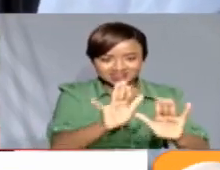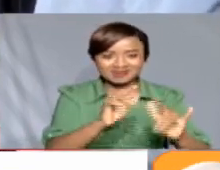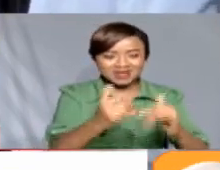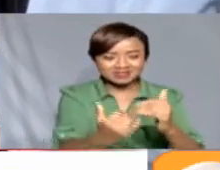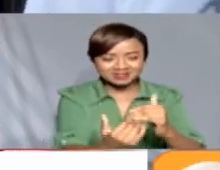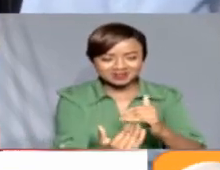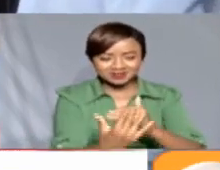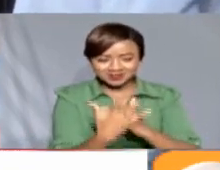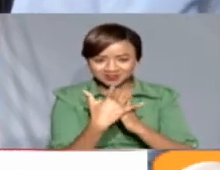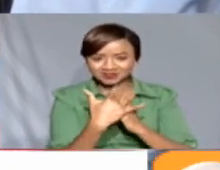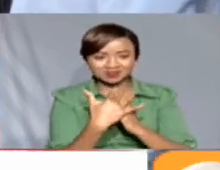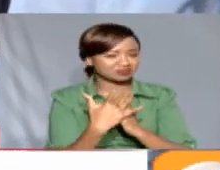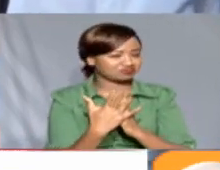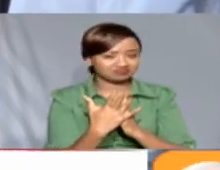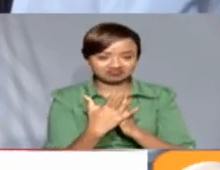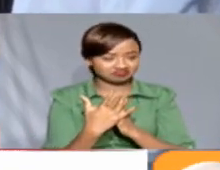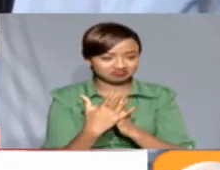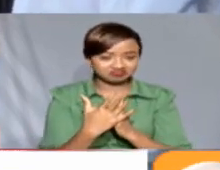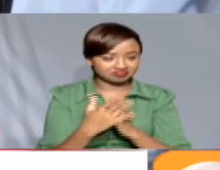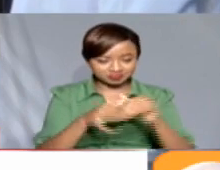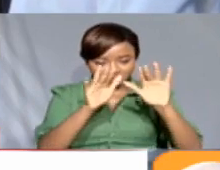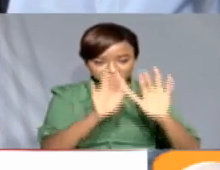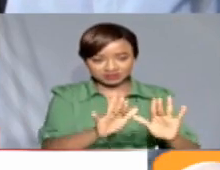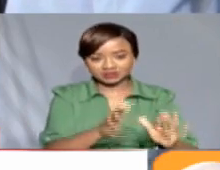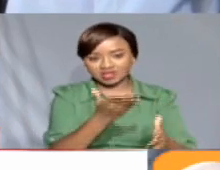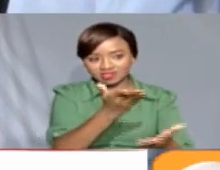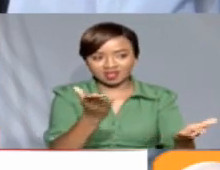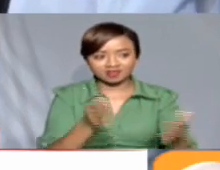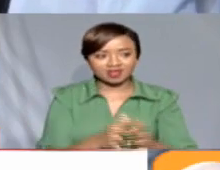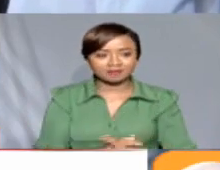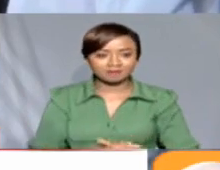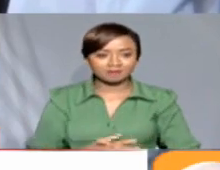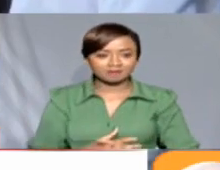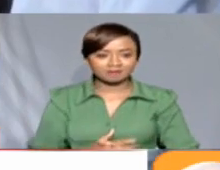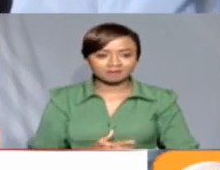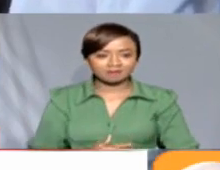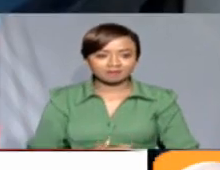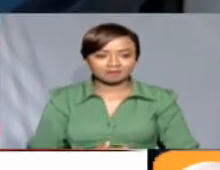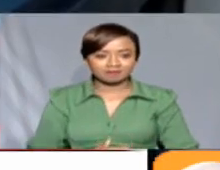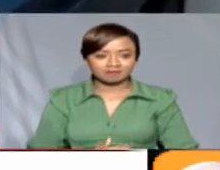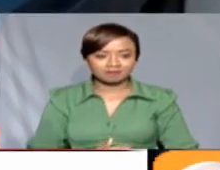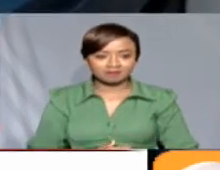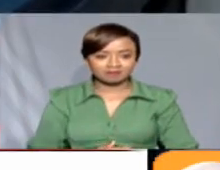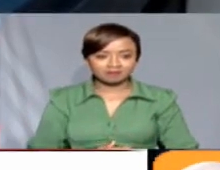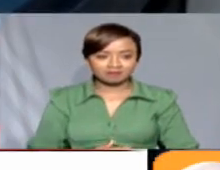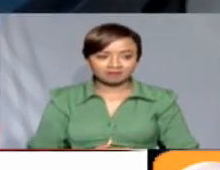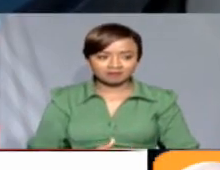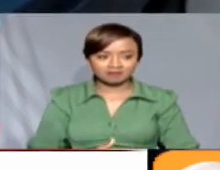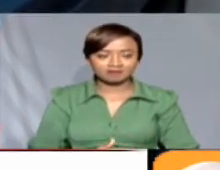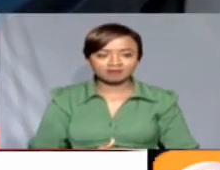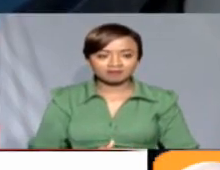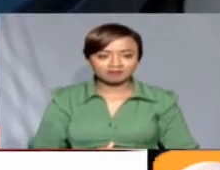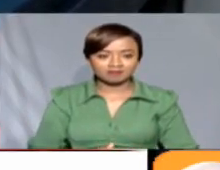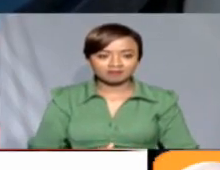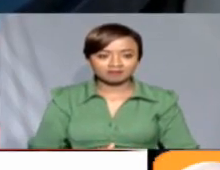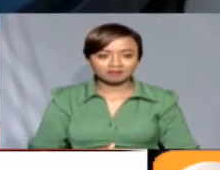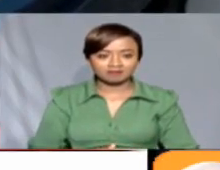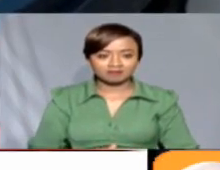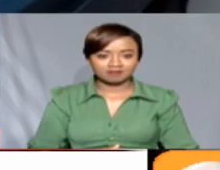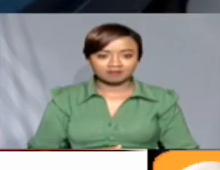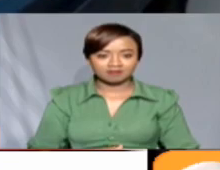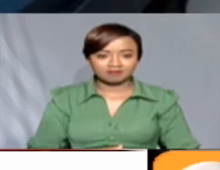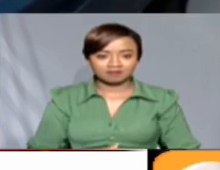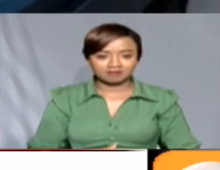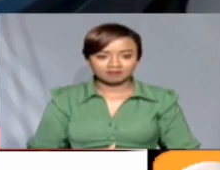nothing that's biohazard that's coming out of the safety hood. Whatever's in there is being extracted into the